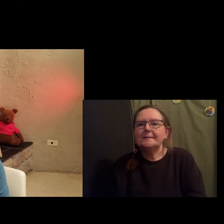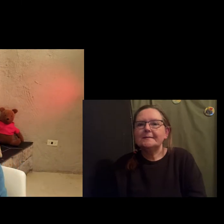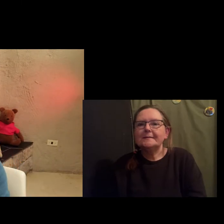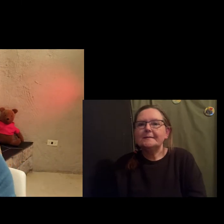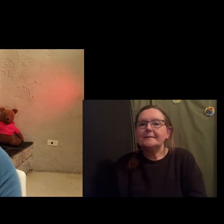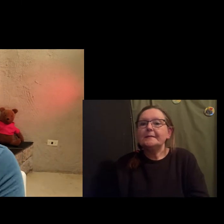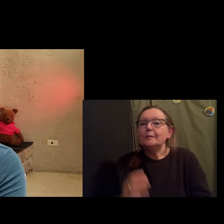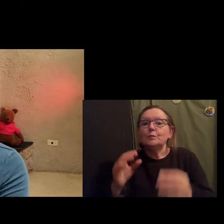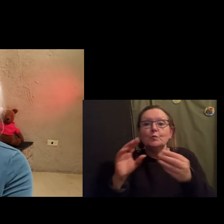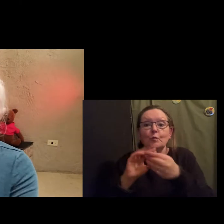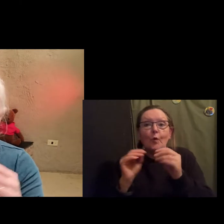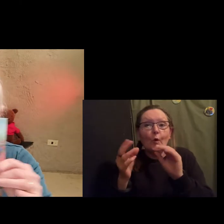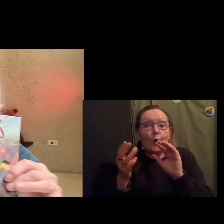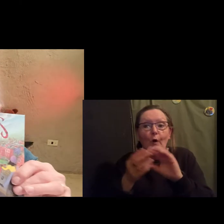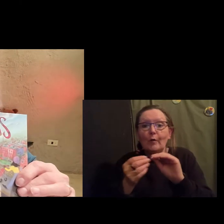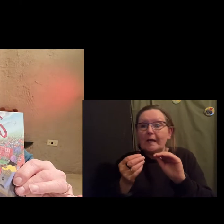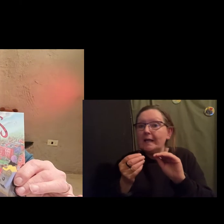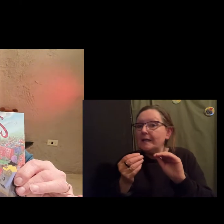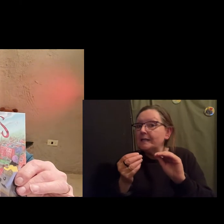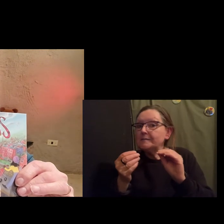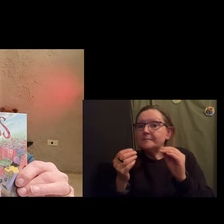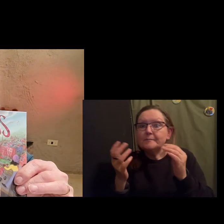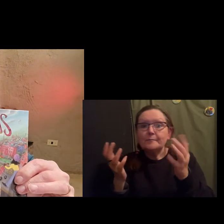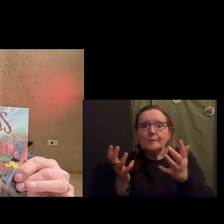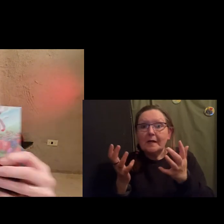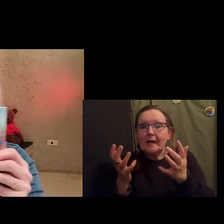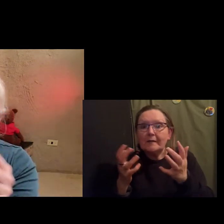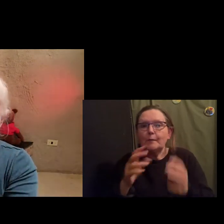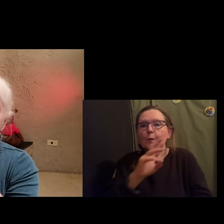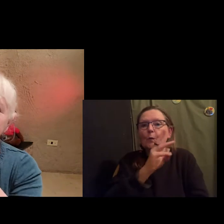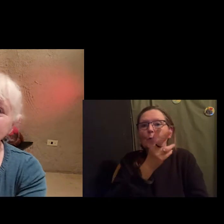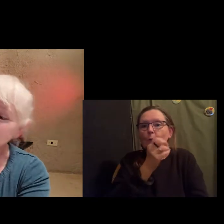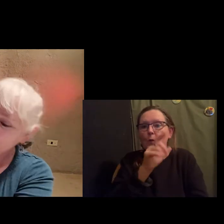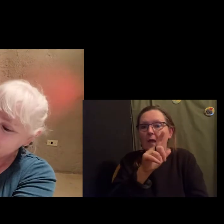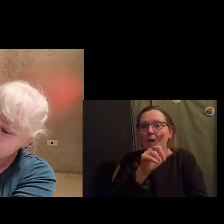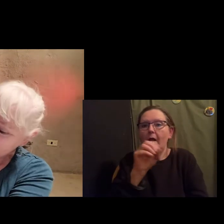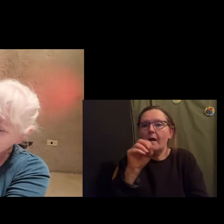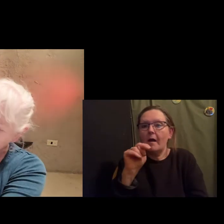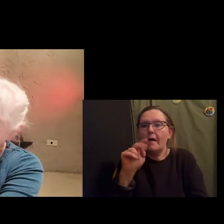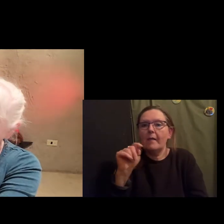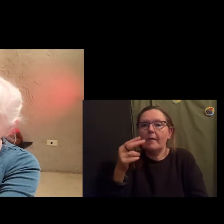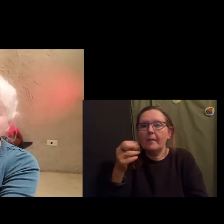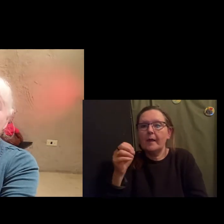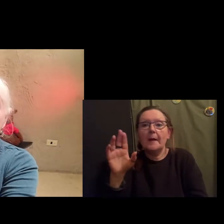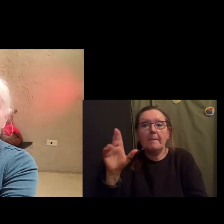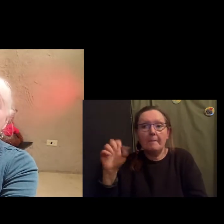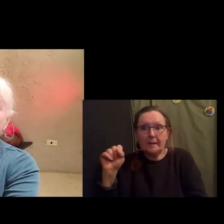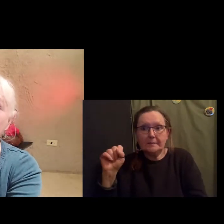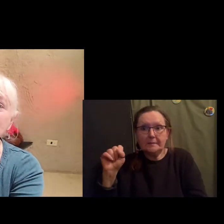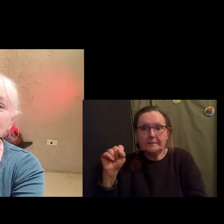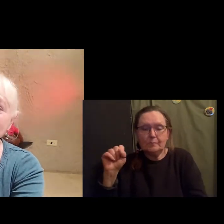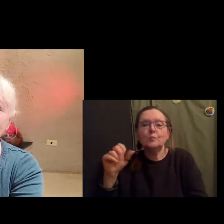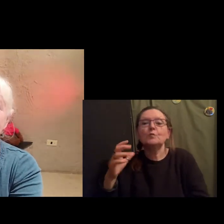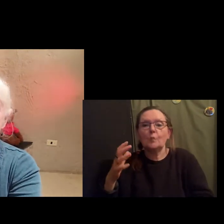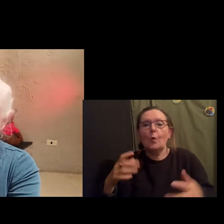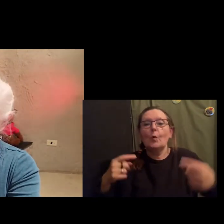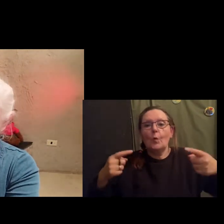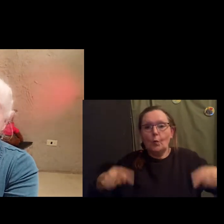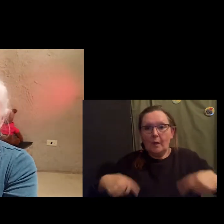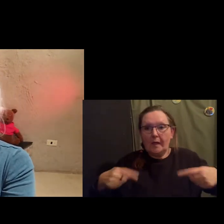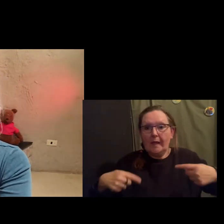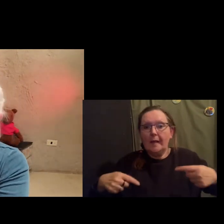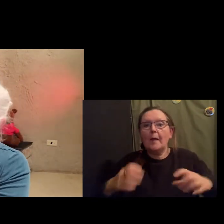This story is called Wheels on the Bus, and it is by Paul O.